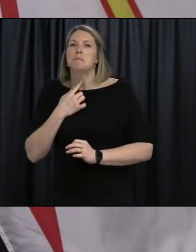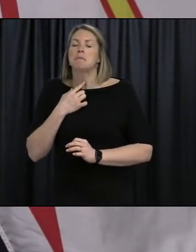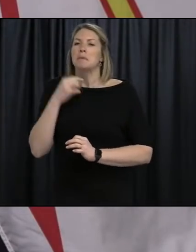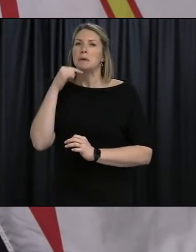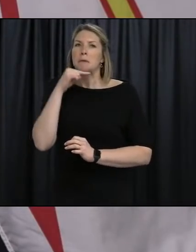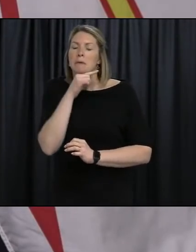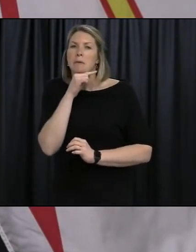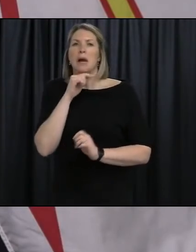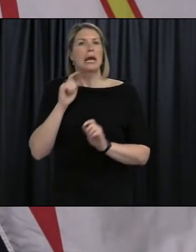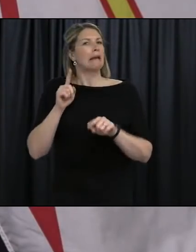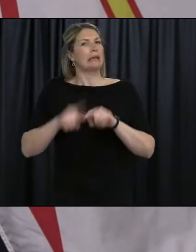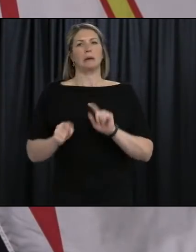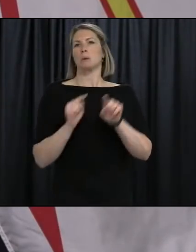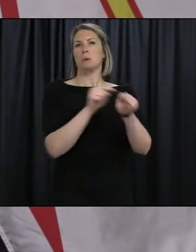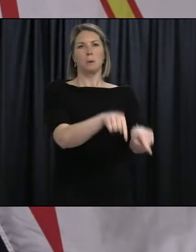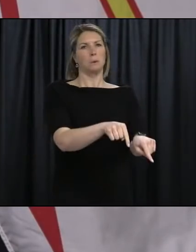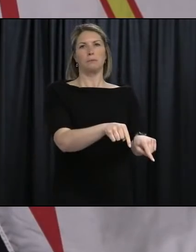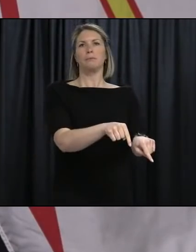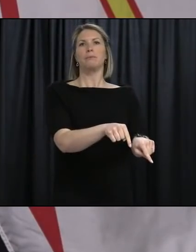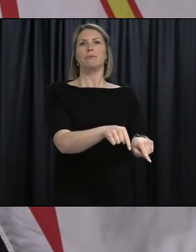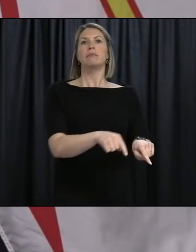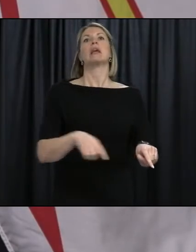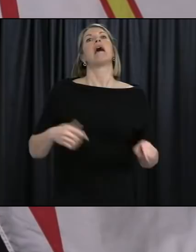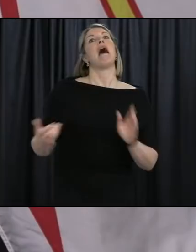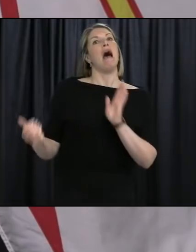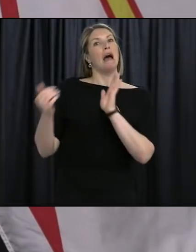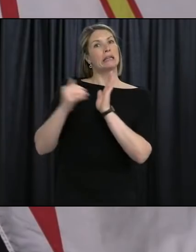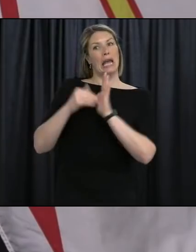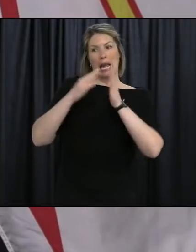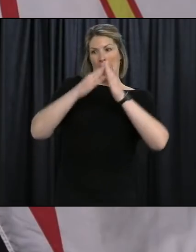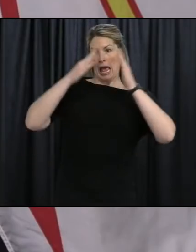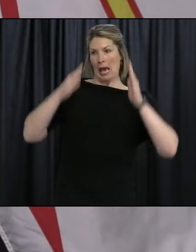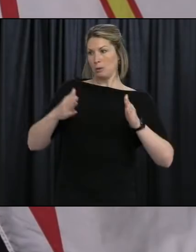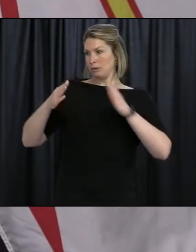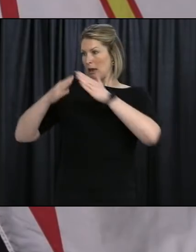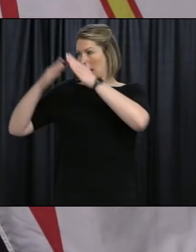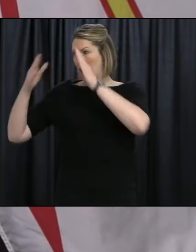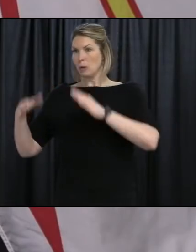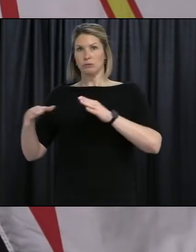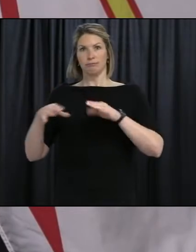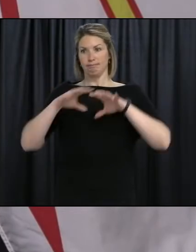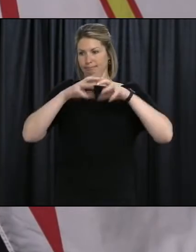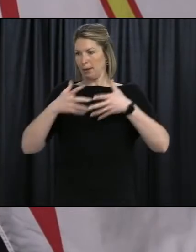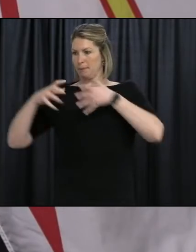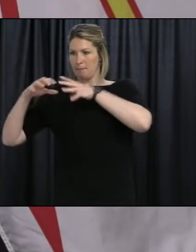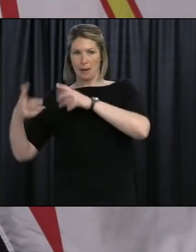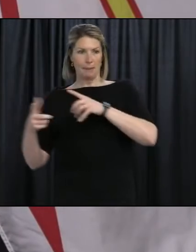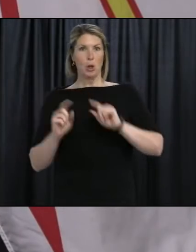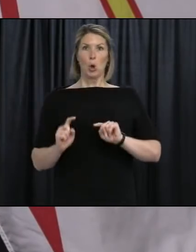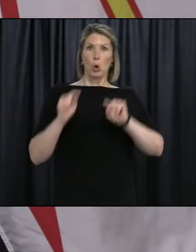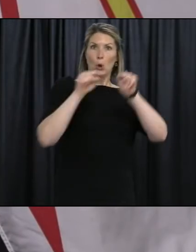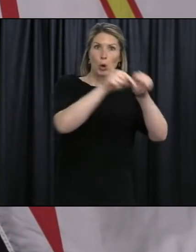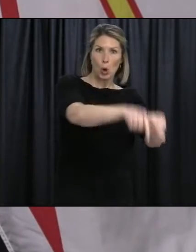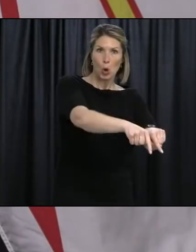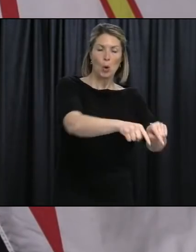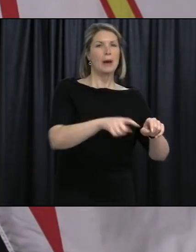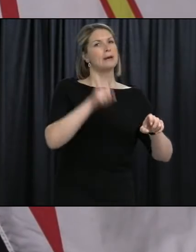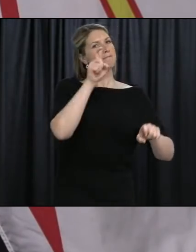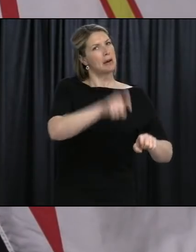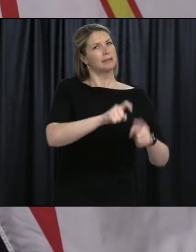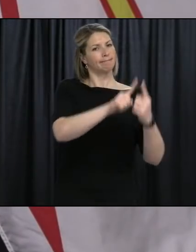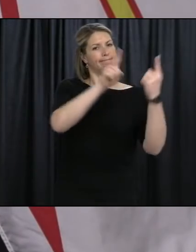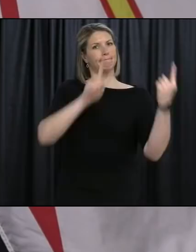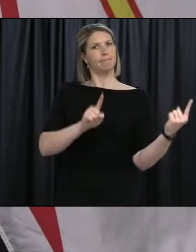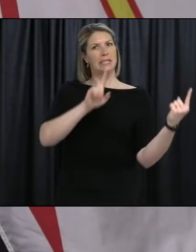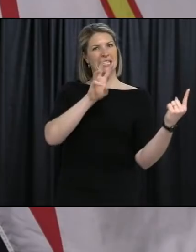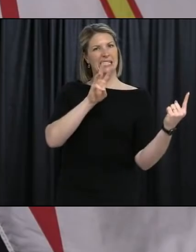feet of distance between individuals or household bubbles. Attendees must wear a mask at all times when not eating or engaged in high-intensity